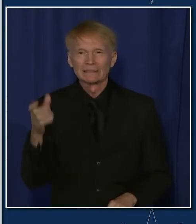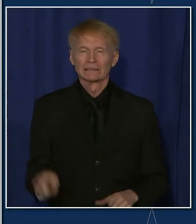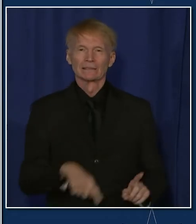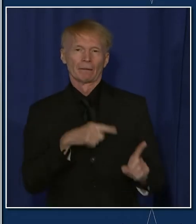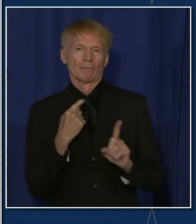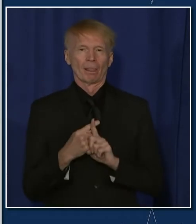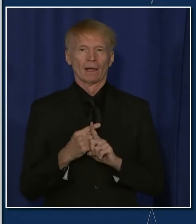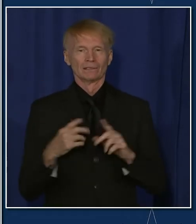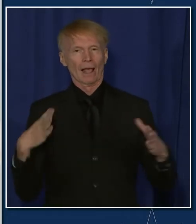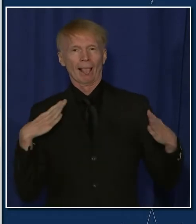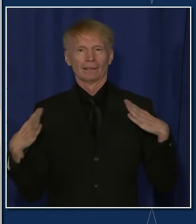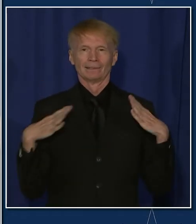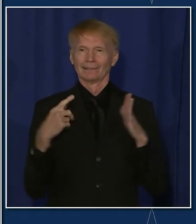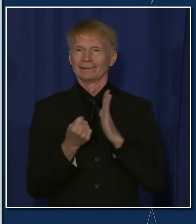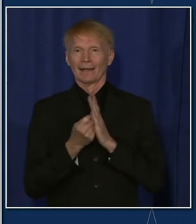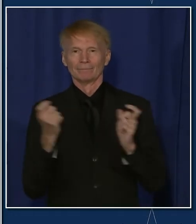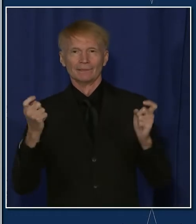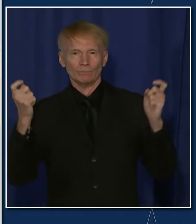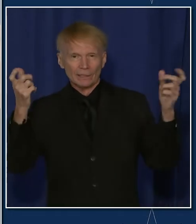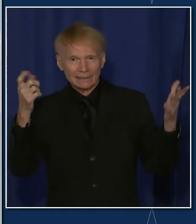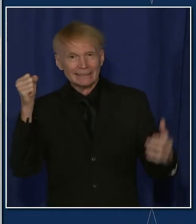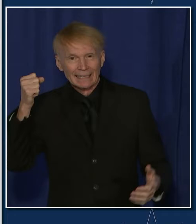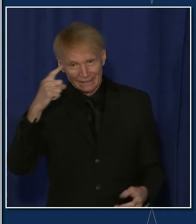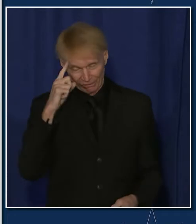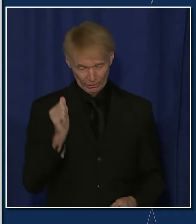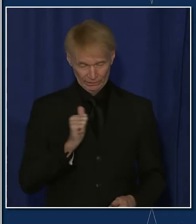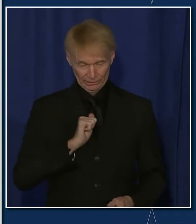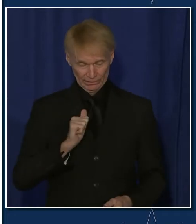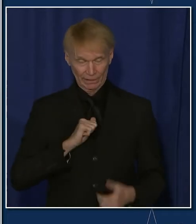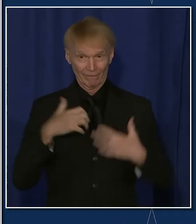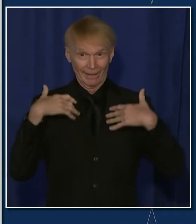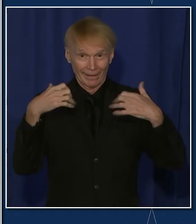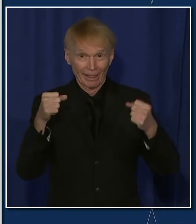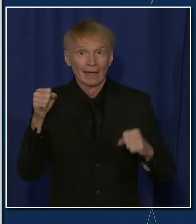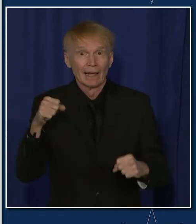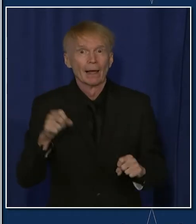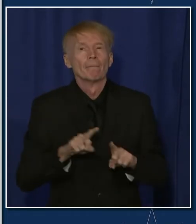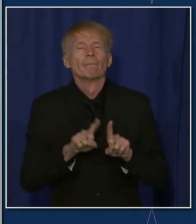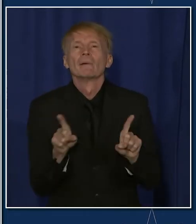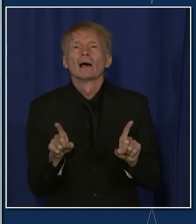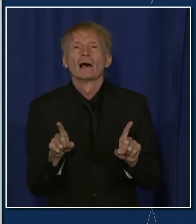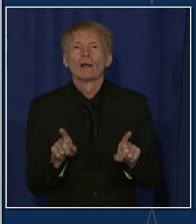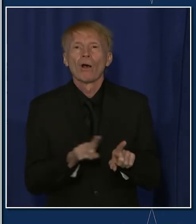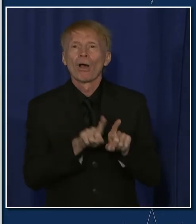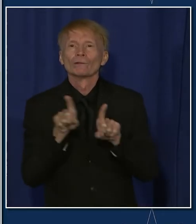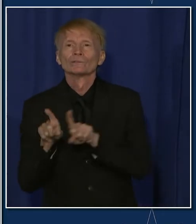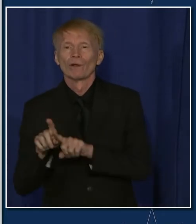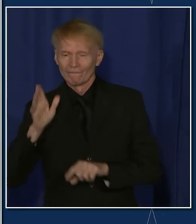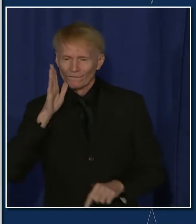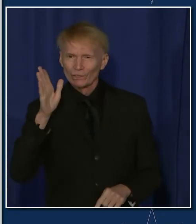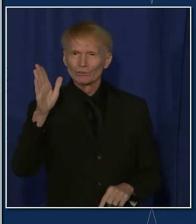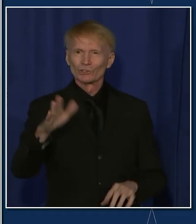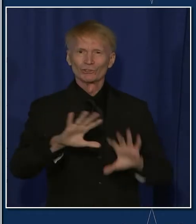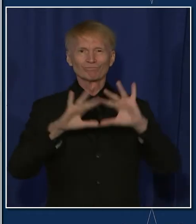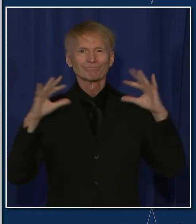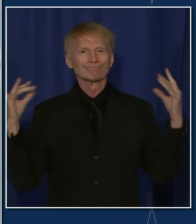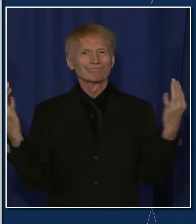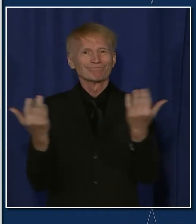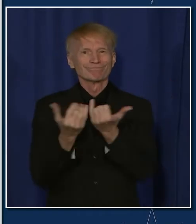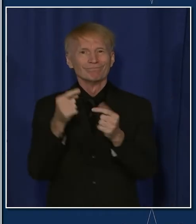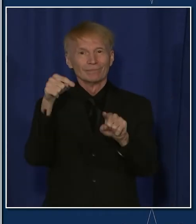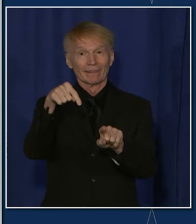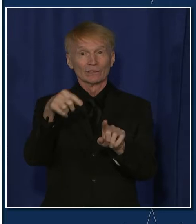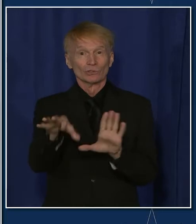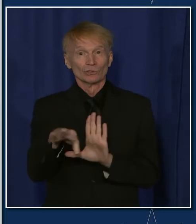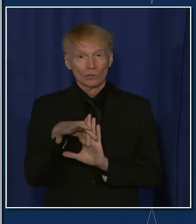holiday celebrations, not only for their well-being, but for the future of my tribe. Our choice is to